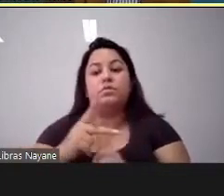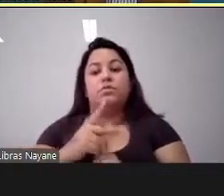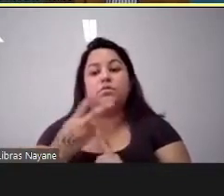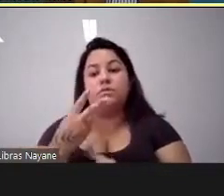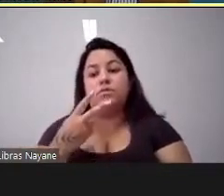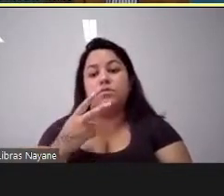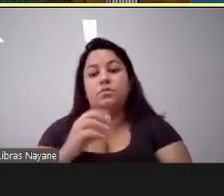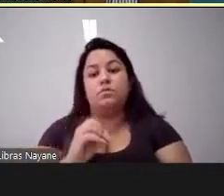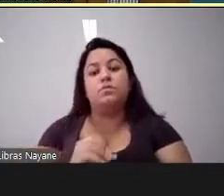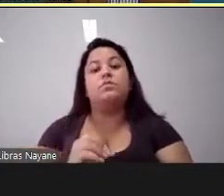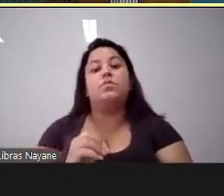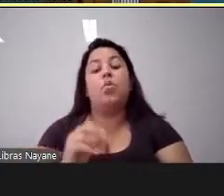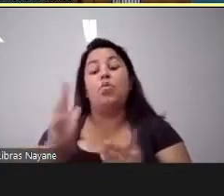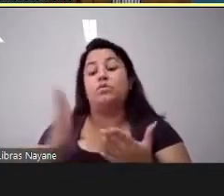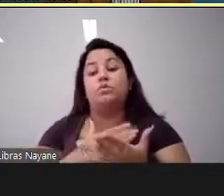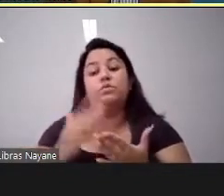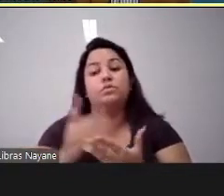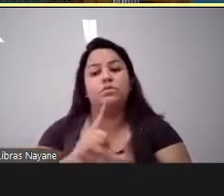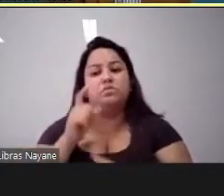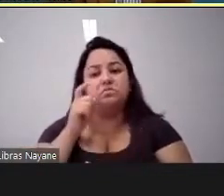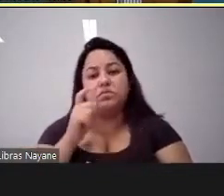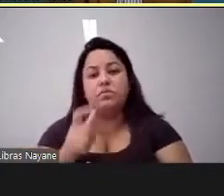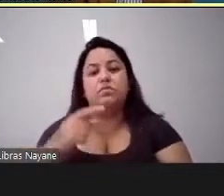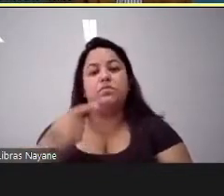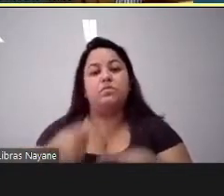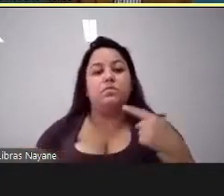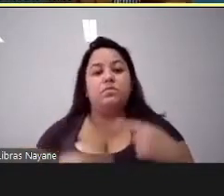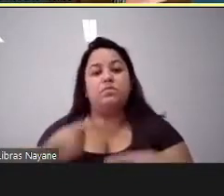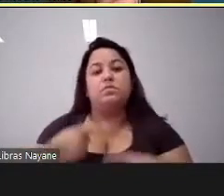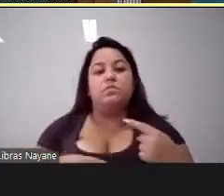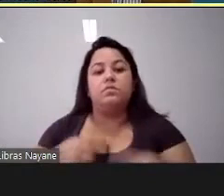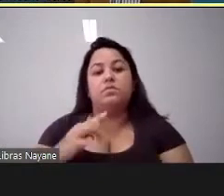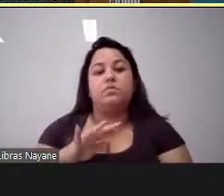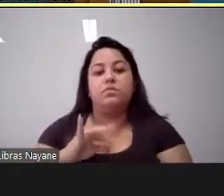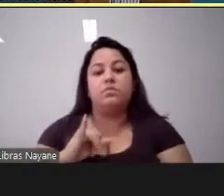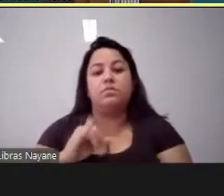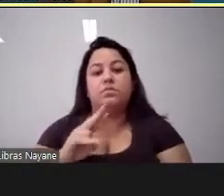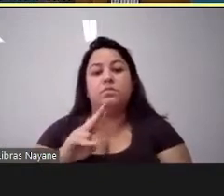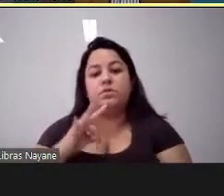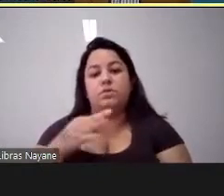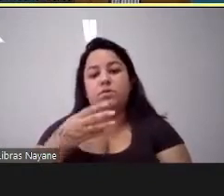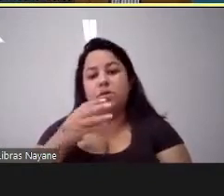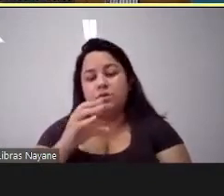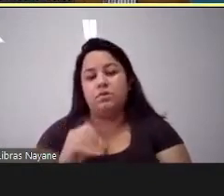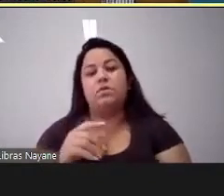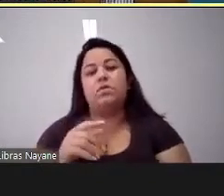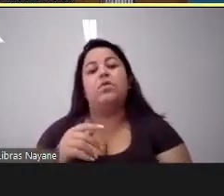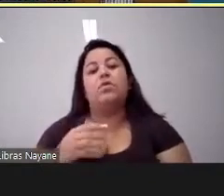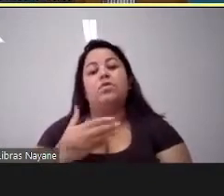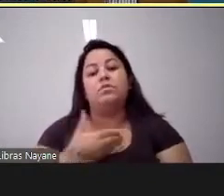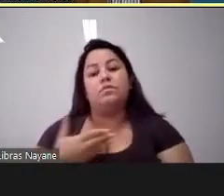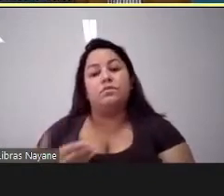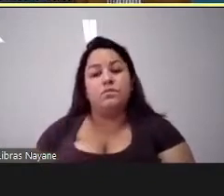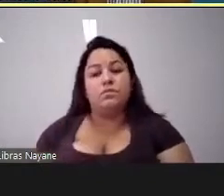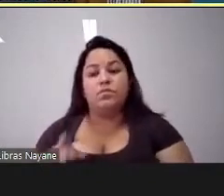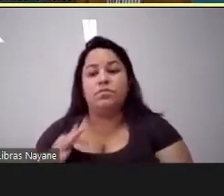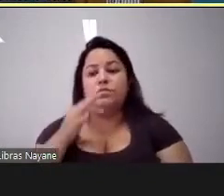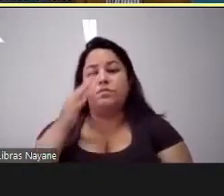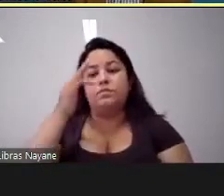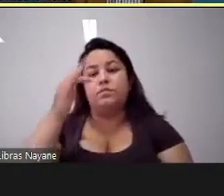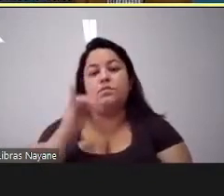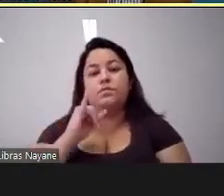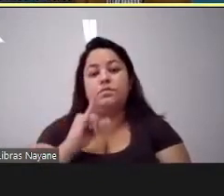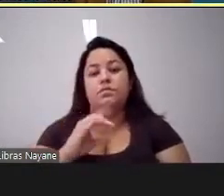The general protection law shows, for example, discussions about